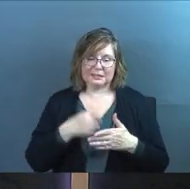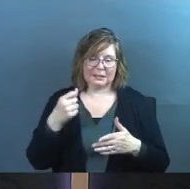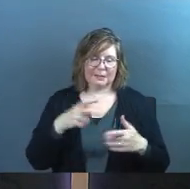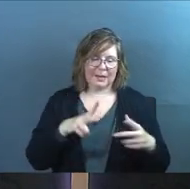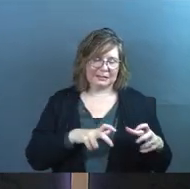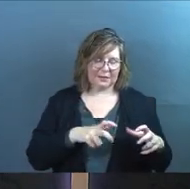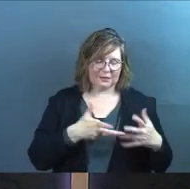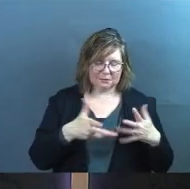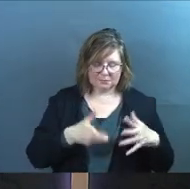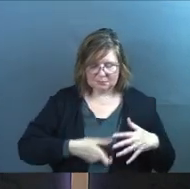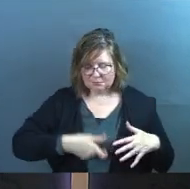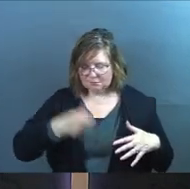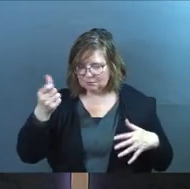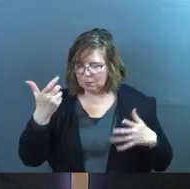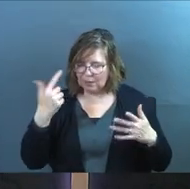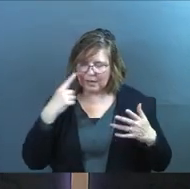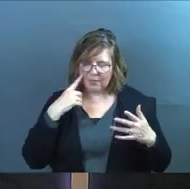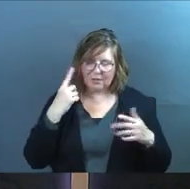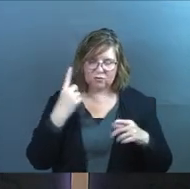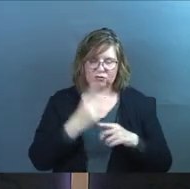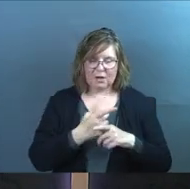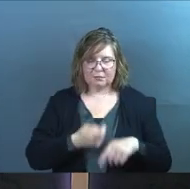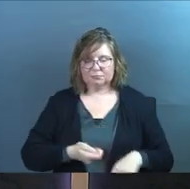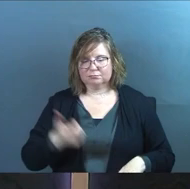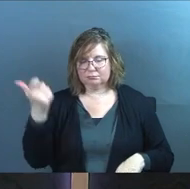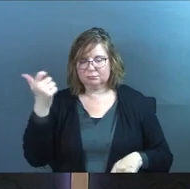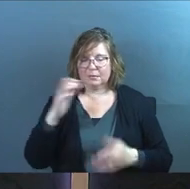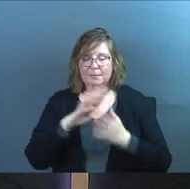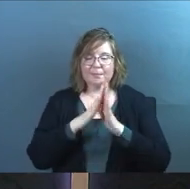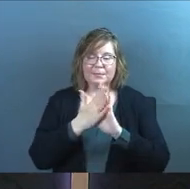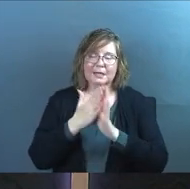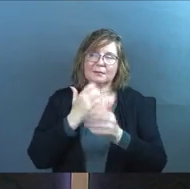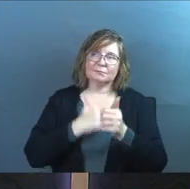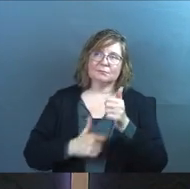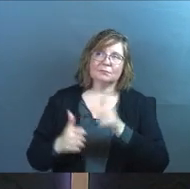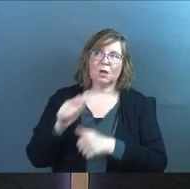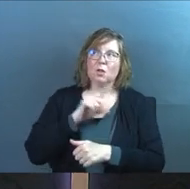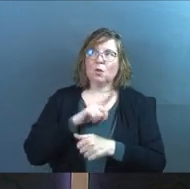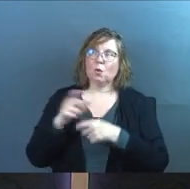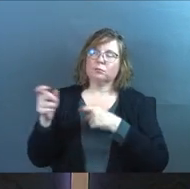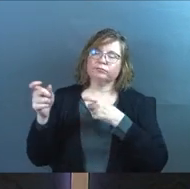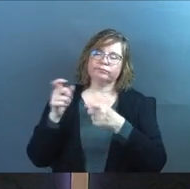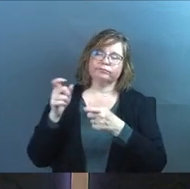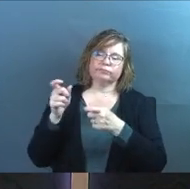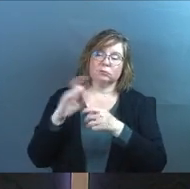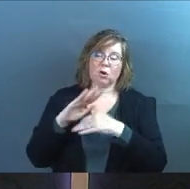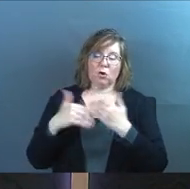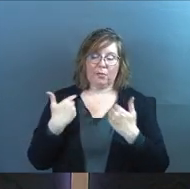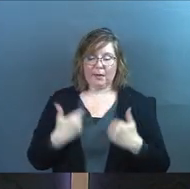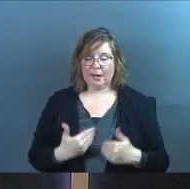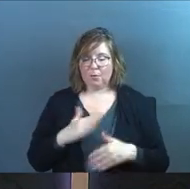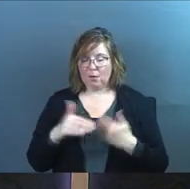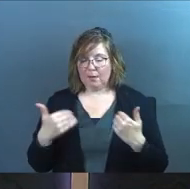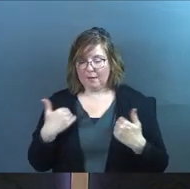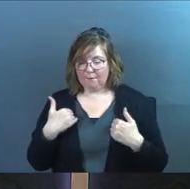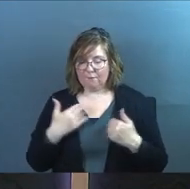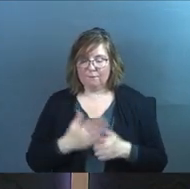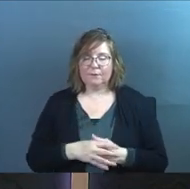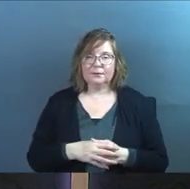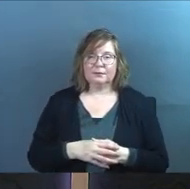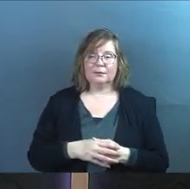my selfishness. Take away what I think is right. God, be Lord. Be the authority in all that I am and all that I